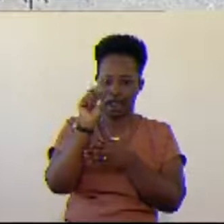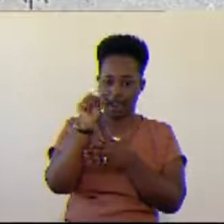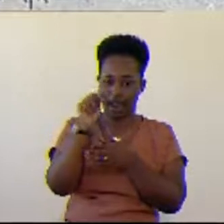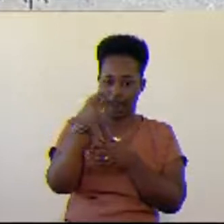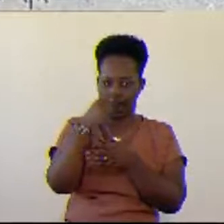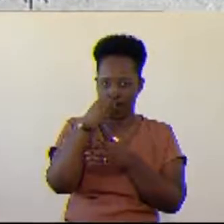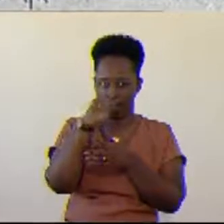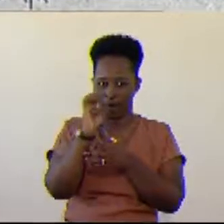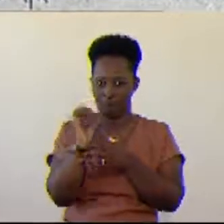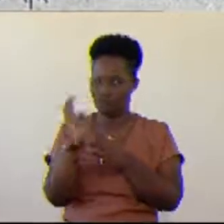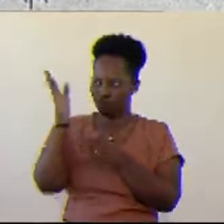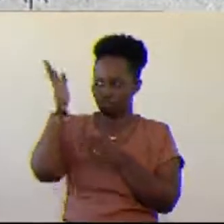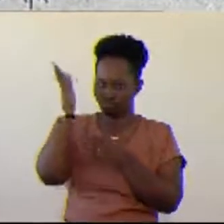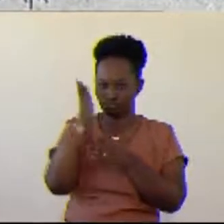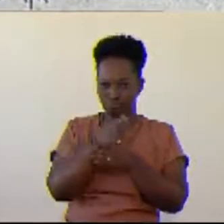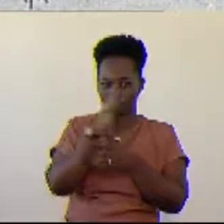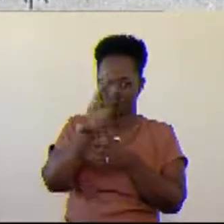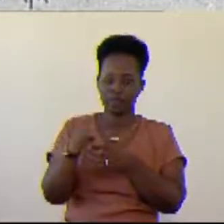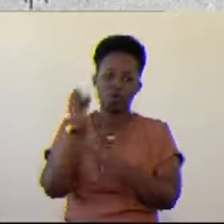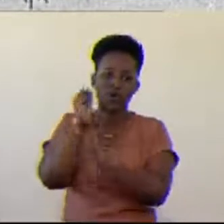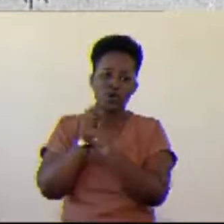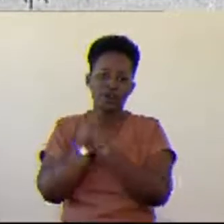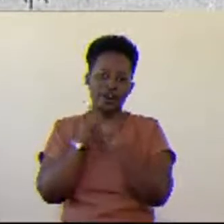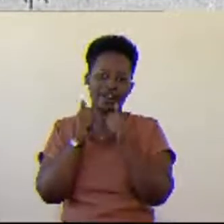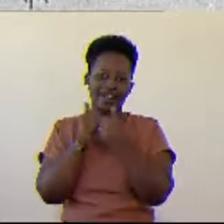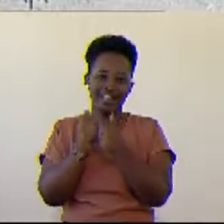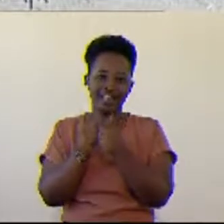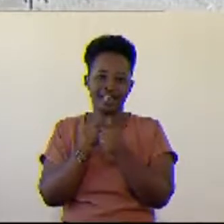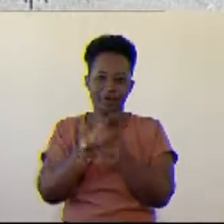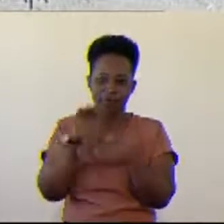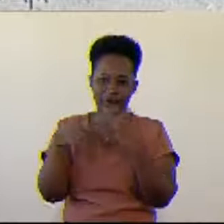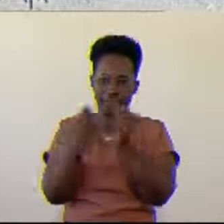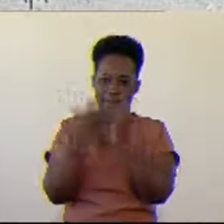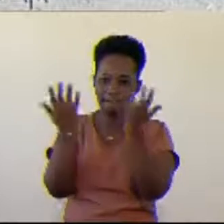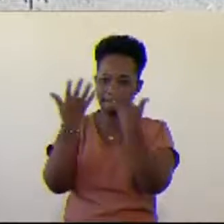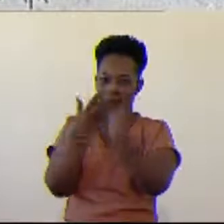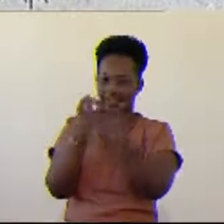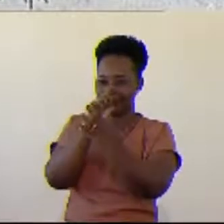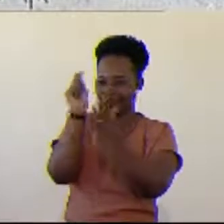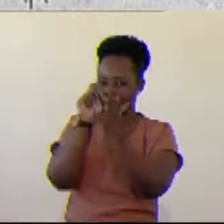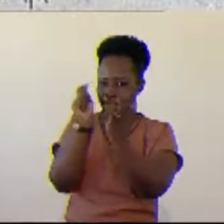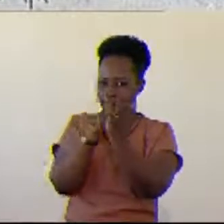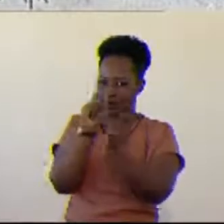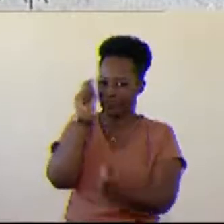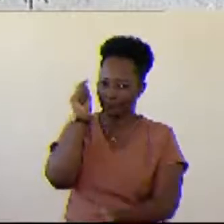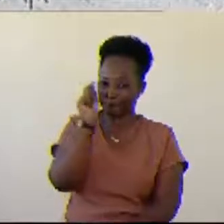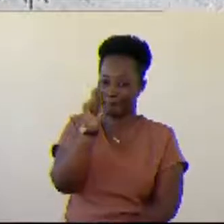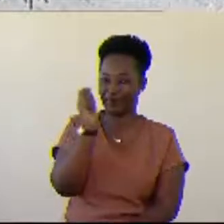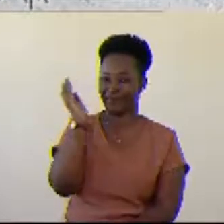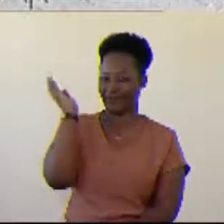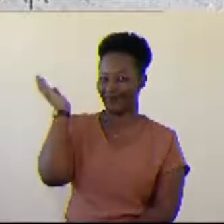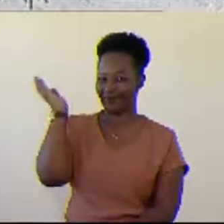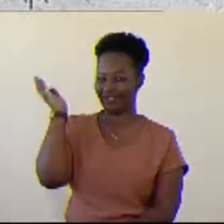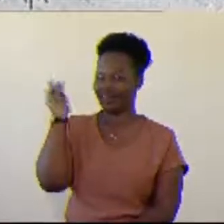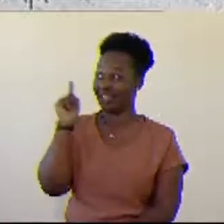also bisect the other angle. If you do it very accurately, they will all meet at the same what? At the same point. And that point where